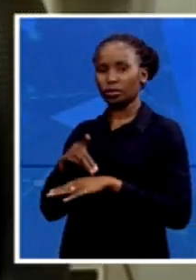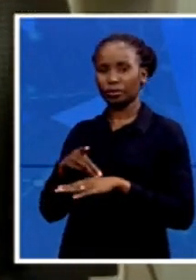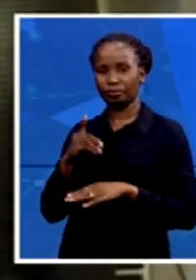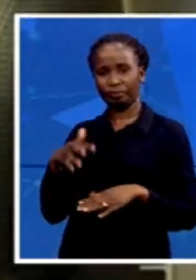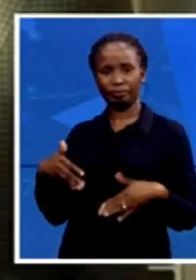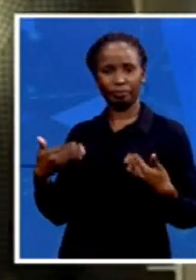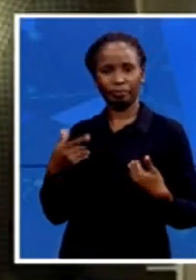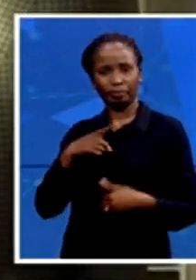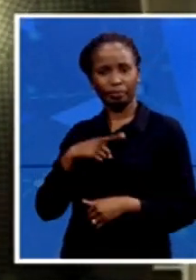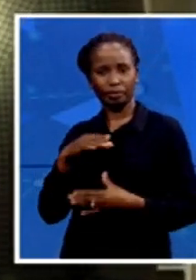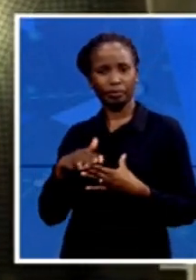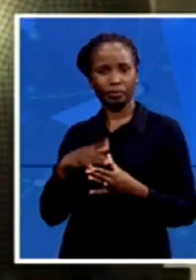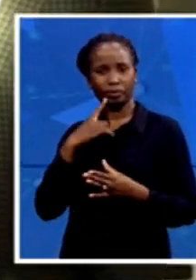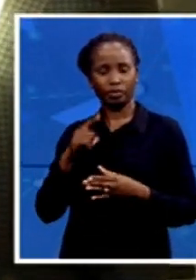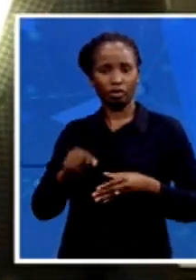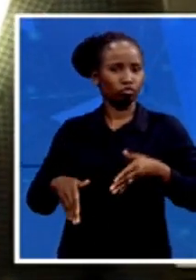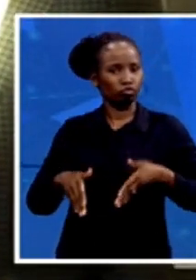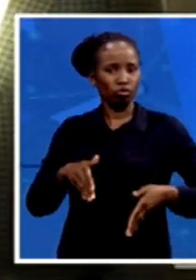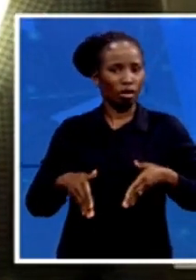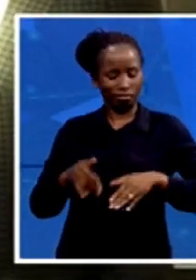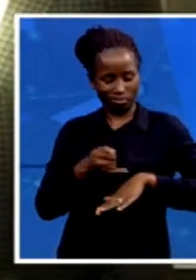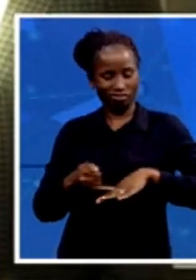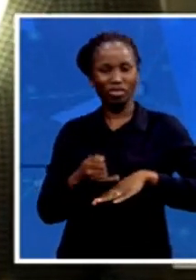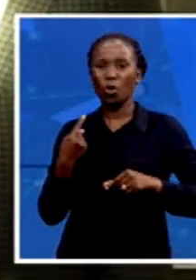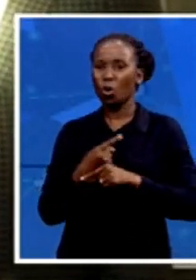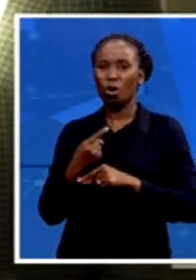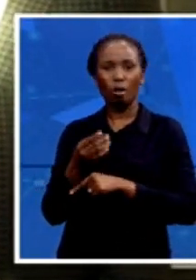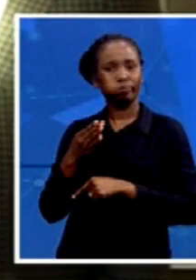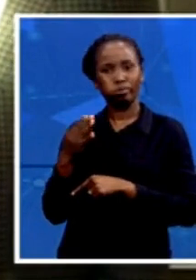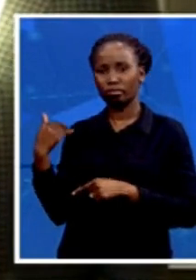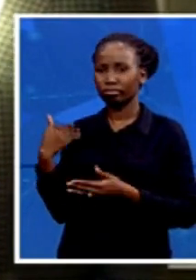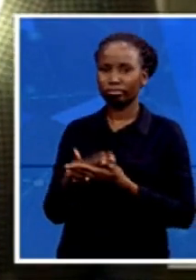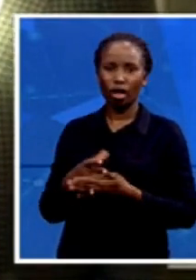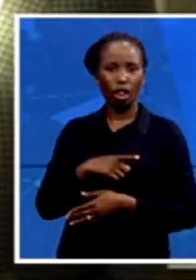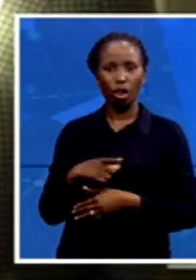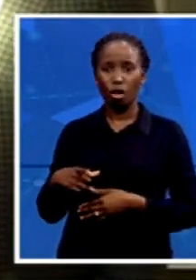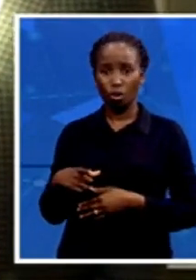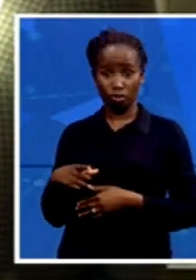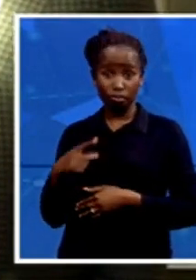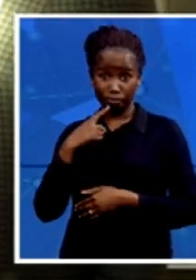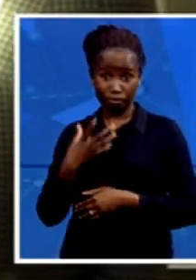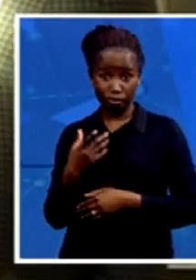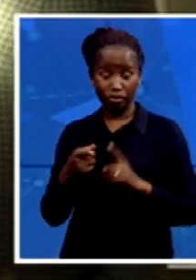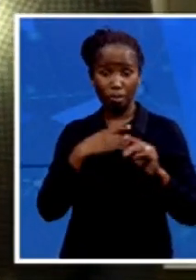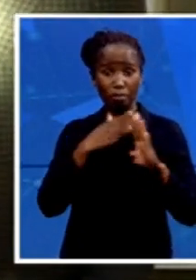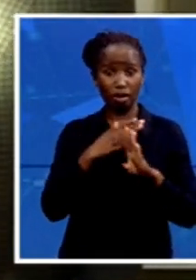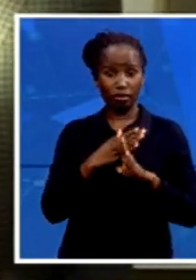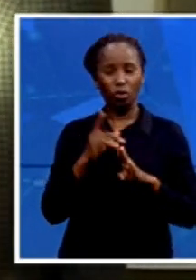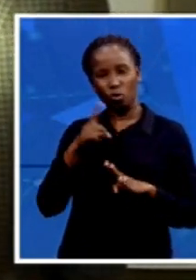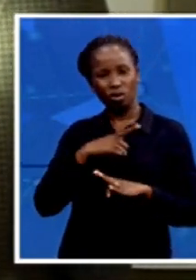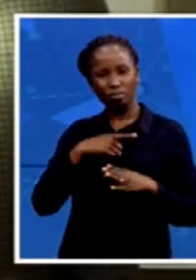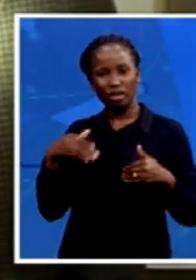around for a very long time, and it's been around in the public sector for quite some time. Why are you so excited about this robot?